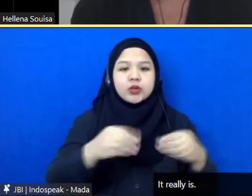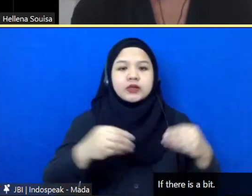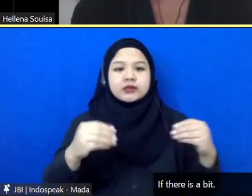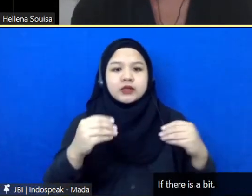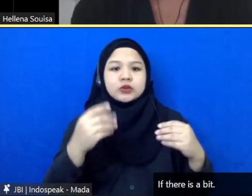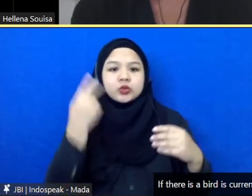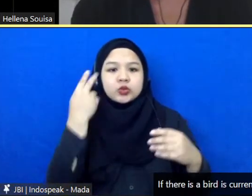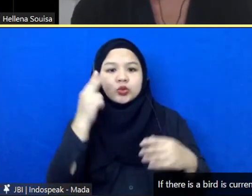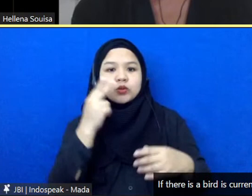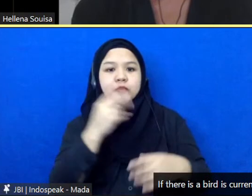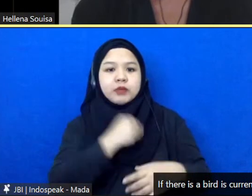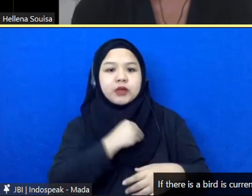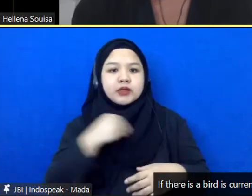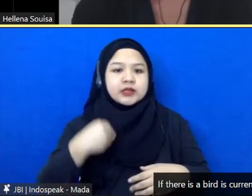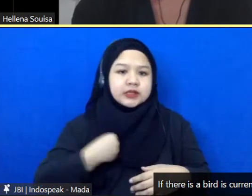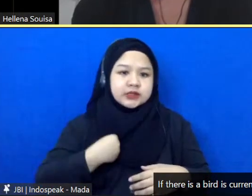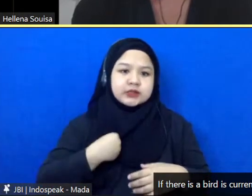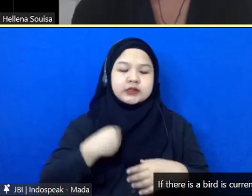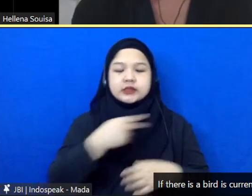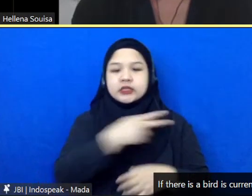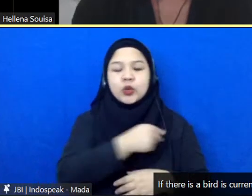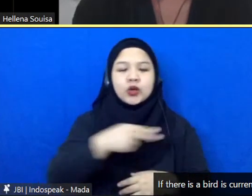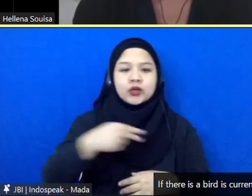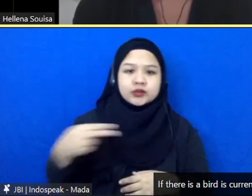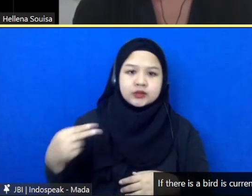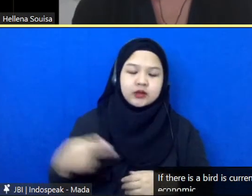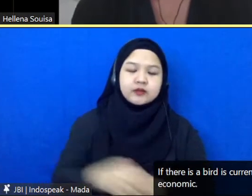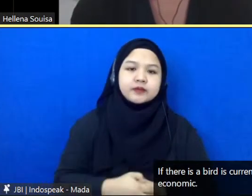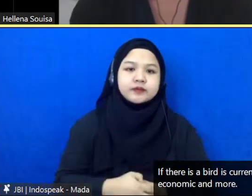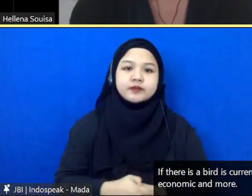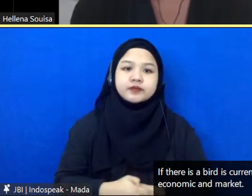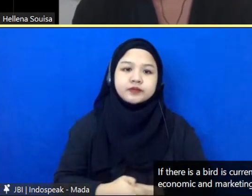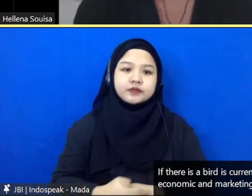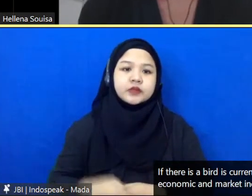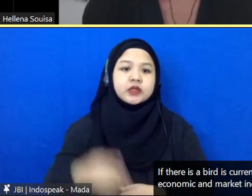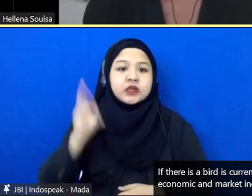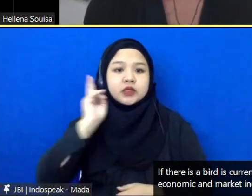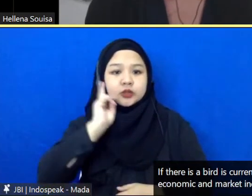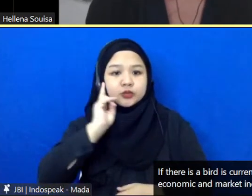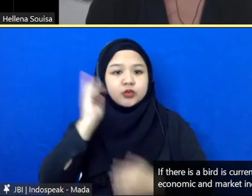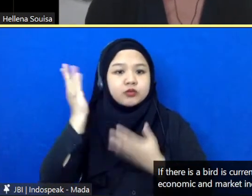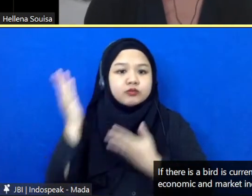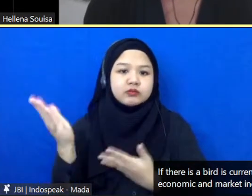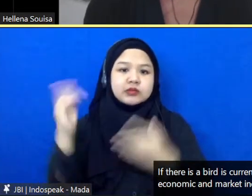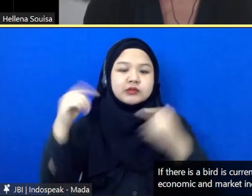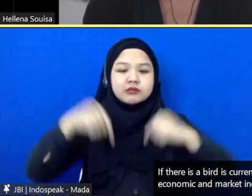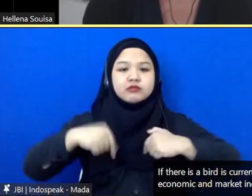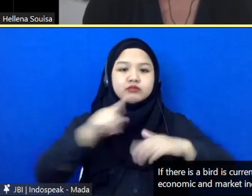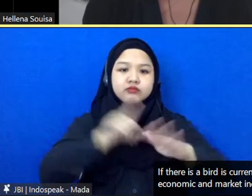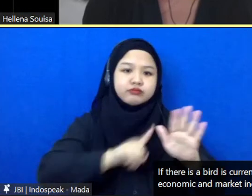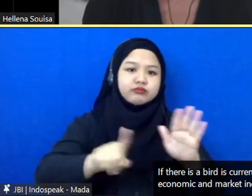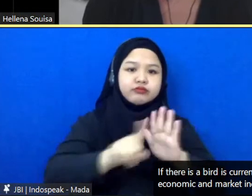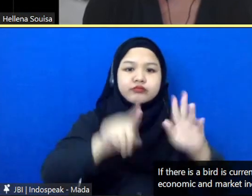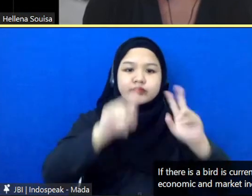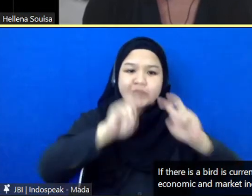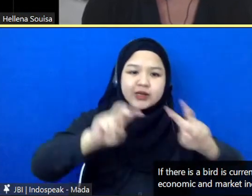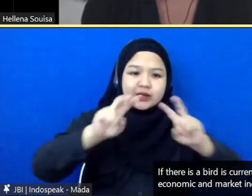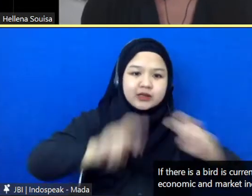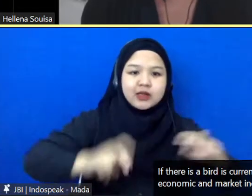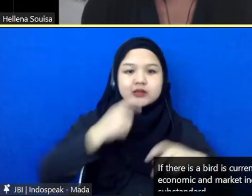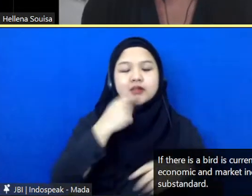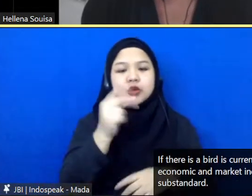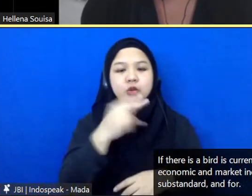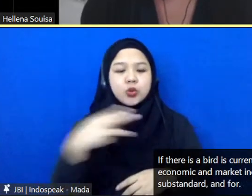currently leading research that uses economic and market indicators to to predict the risk of substandard